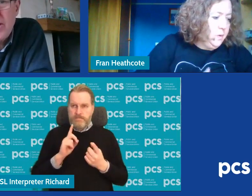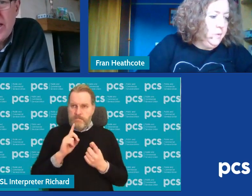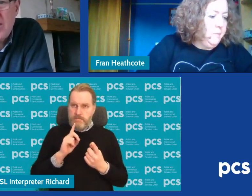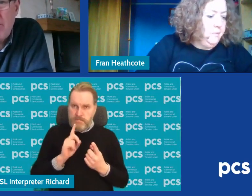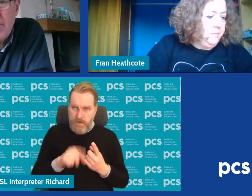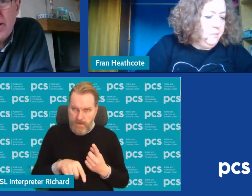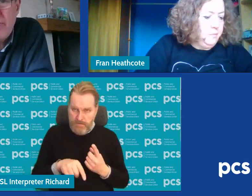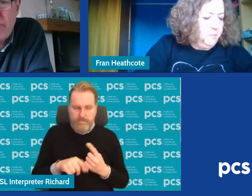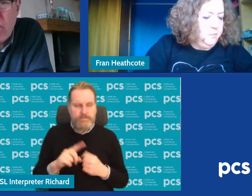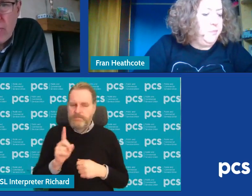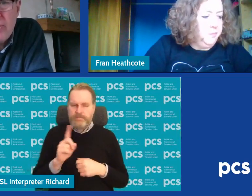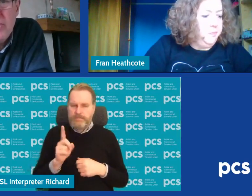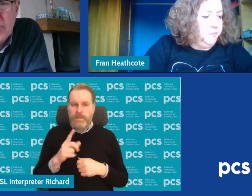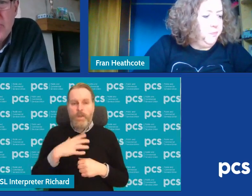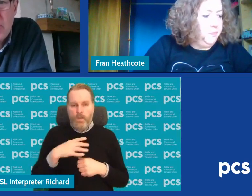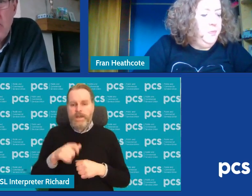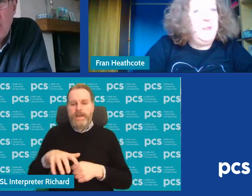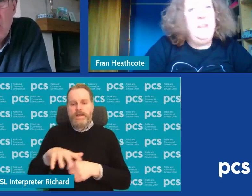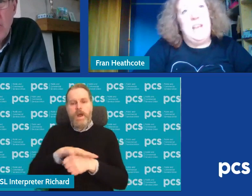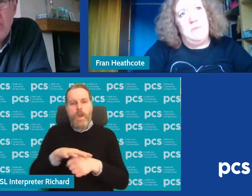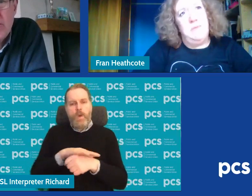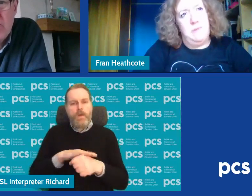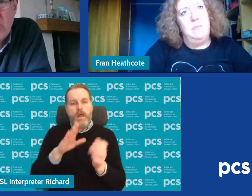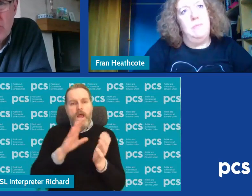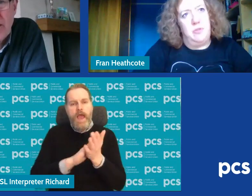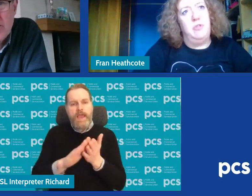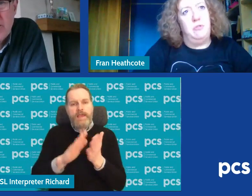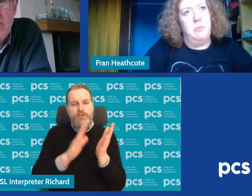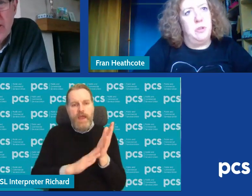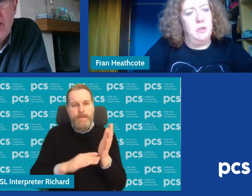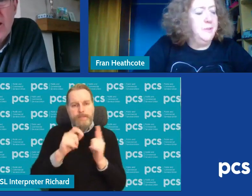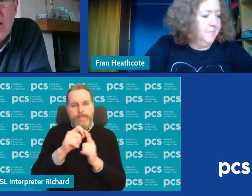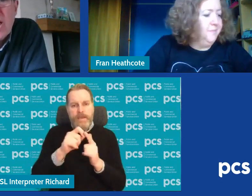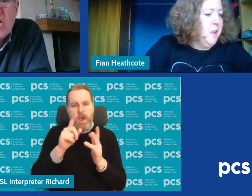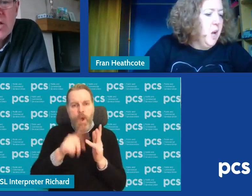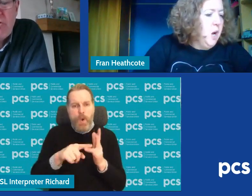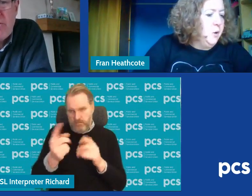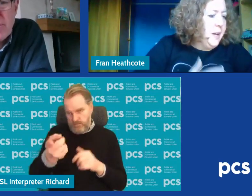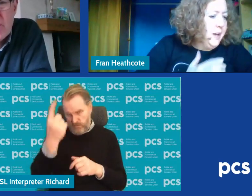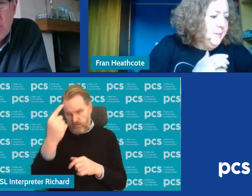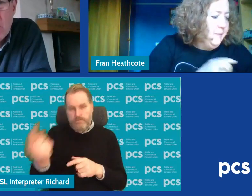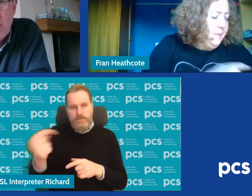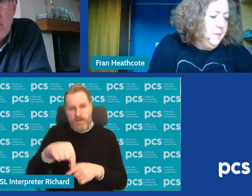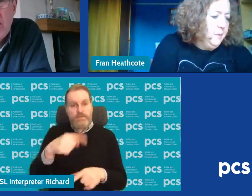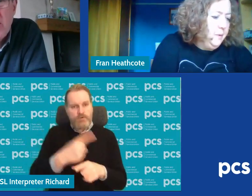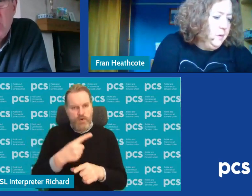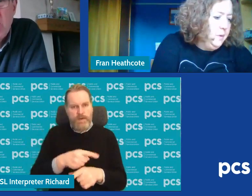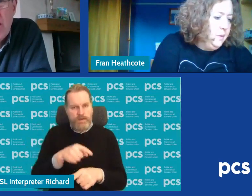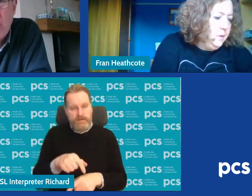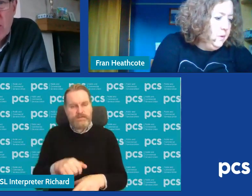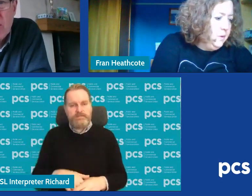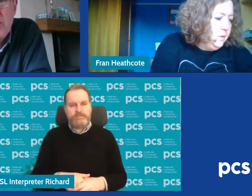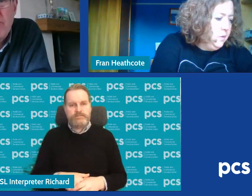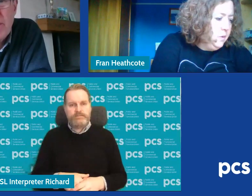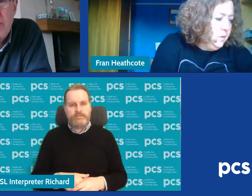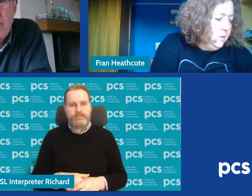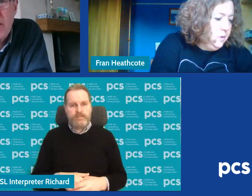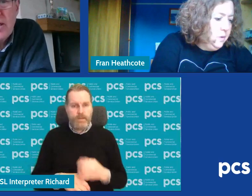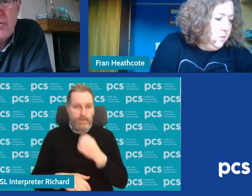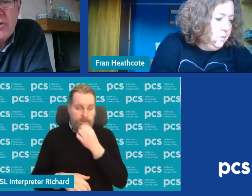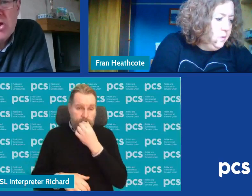we need to get somebody from the Home Office group to answer, I think. Just for everybody to know, in general,